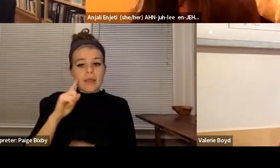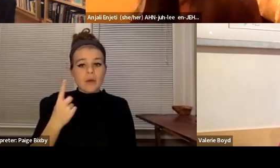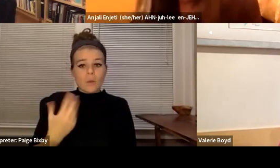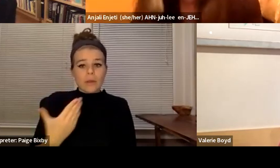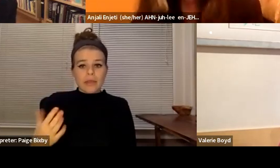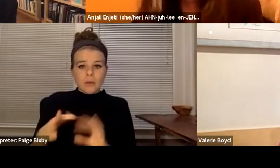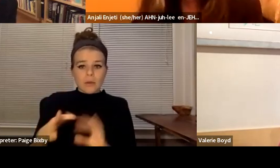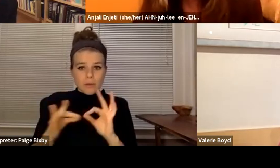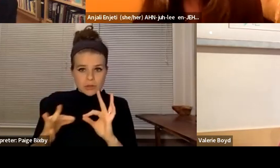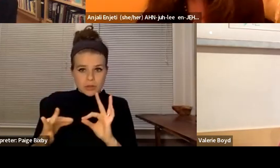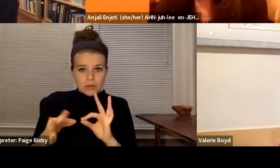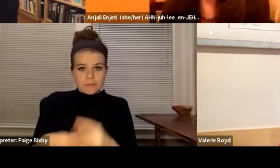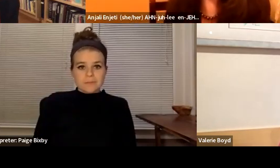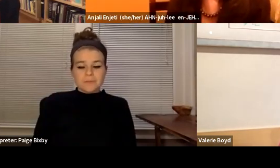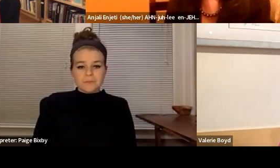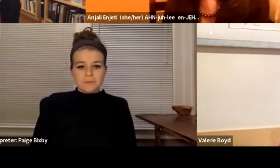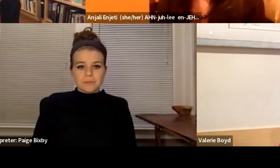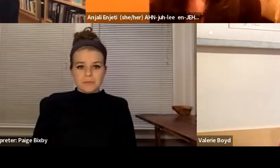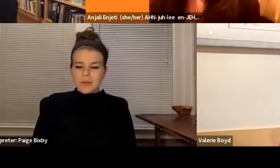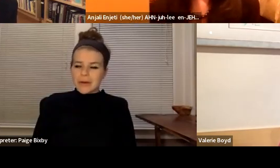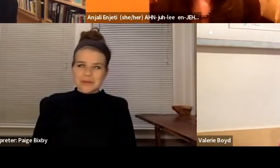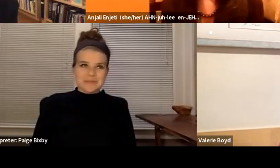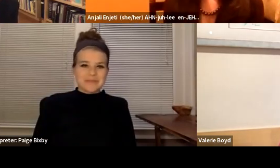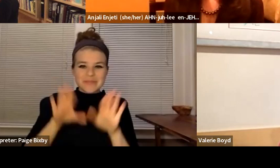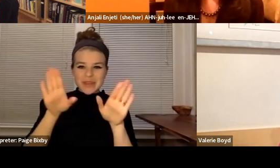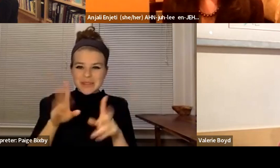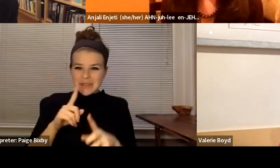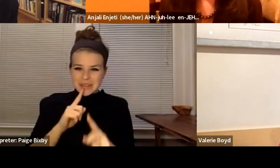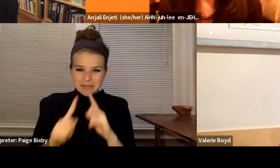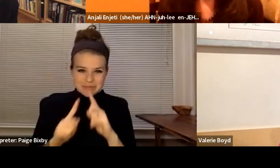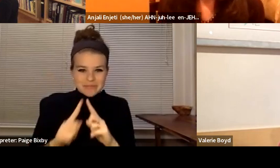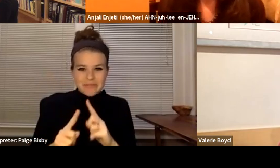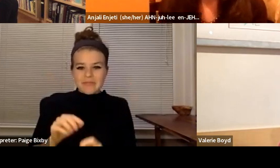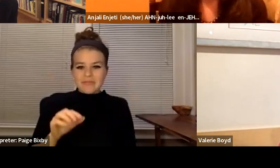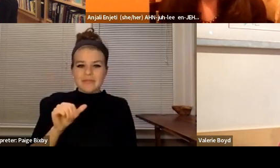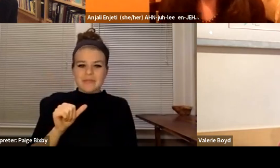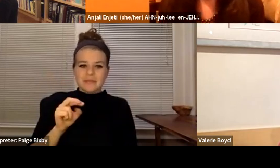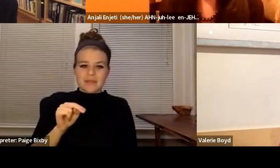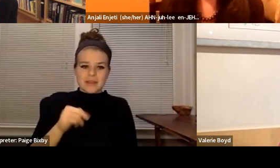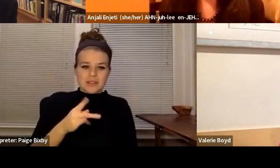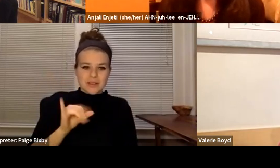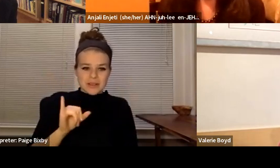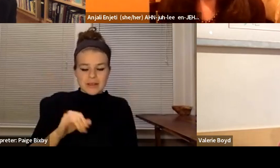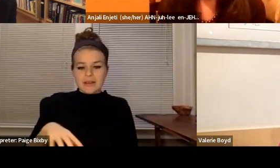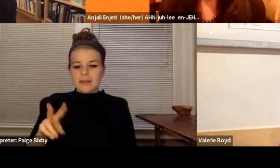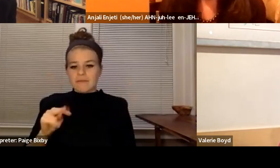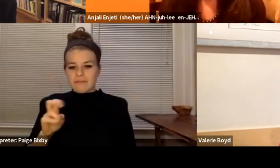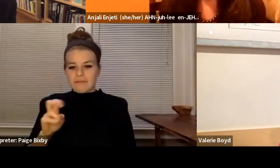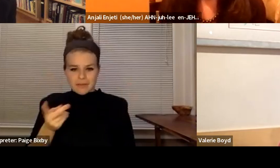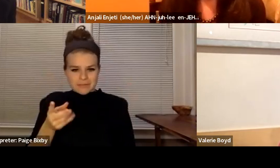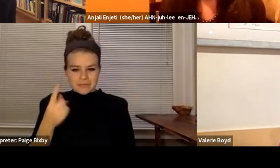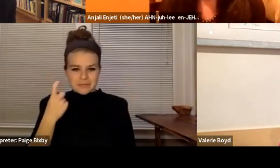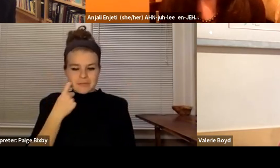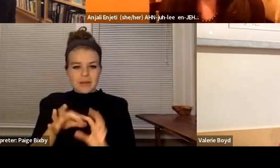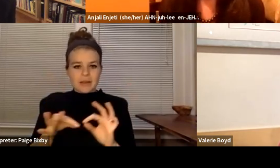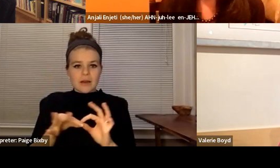say, this is such a great conversation, Anjali and Val, what you both said. I was thinking about this. So I'm